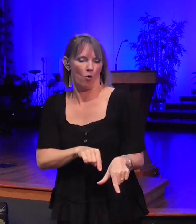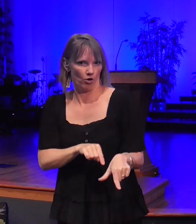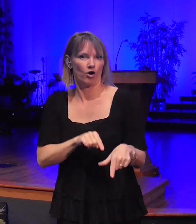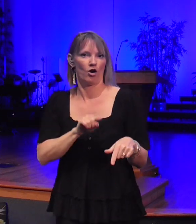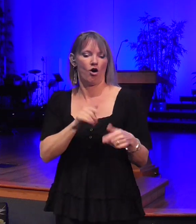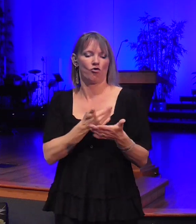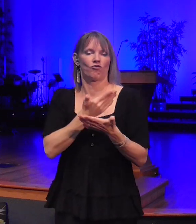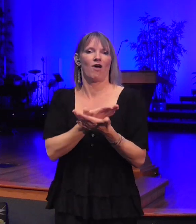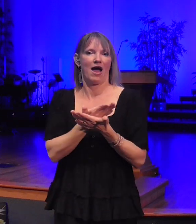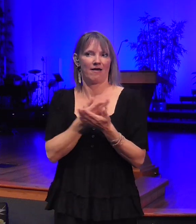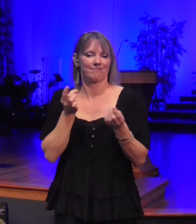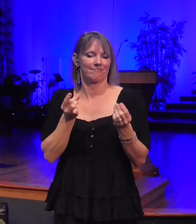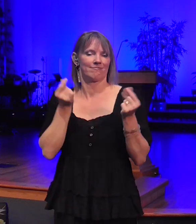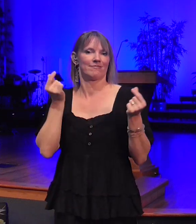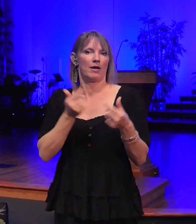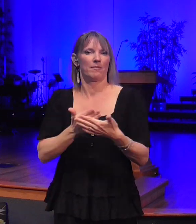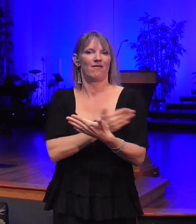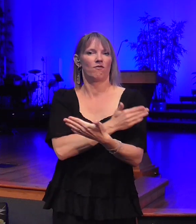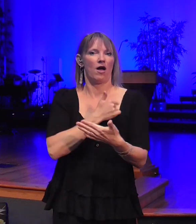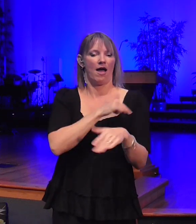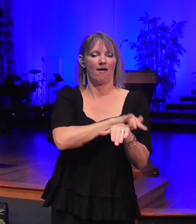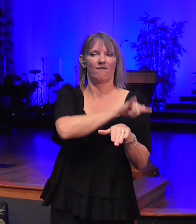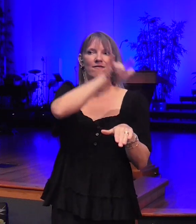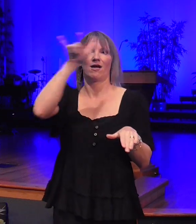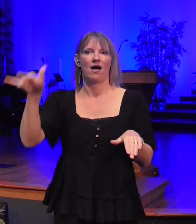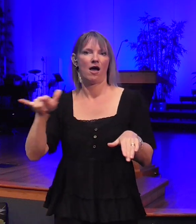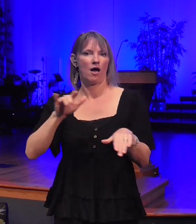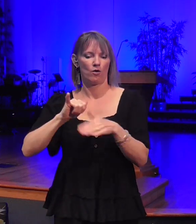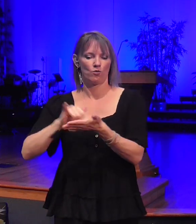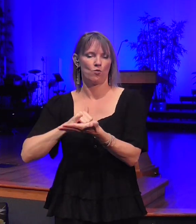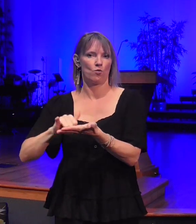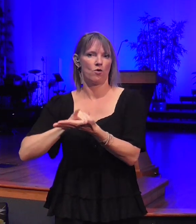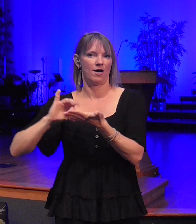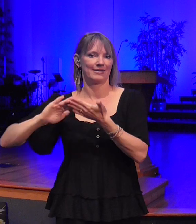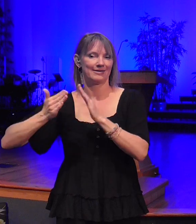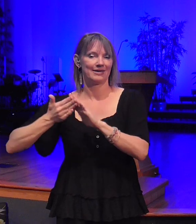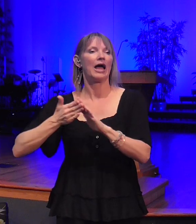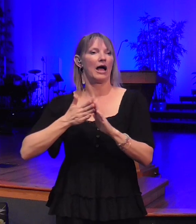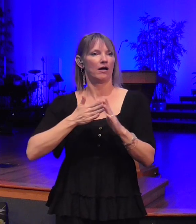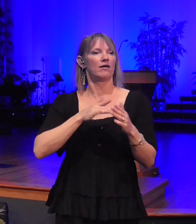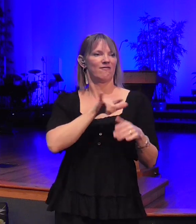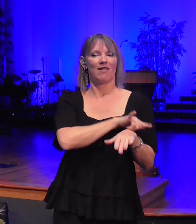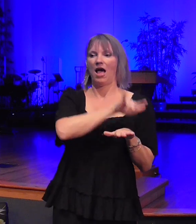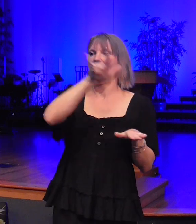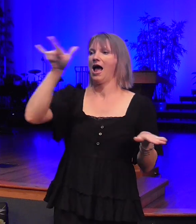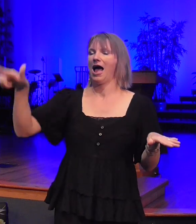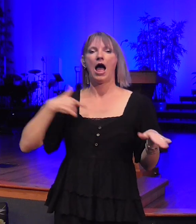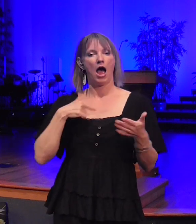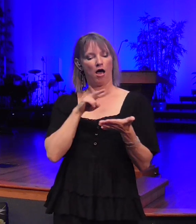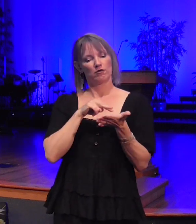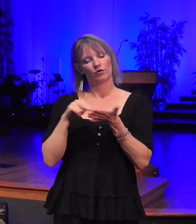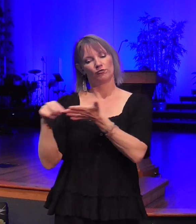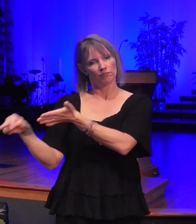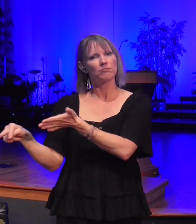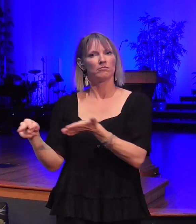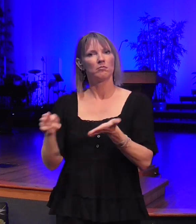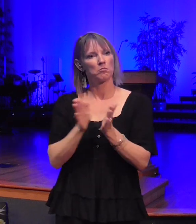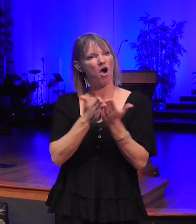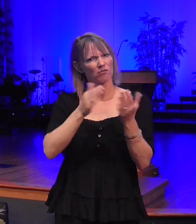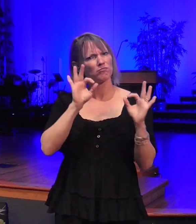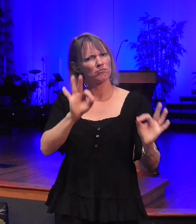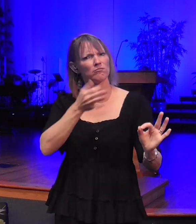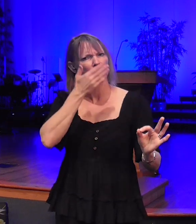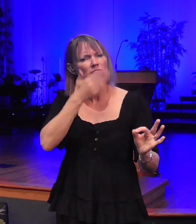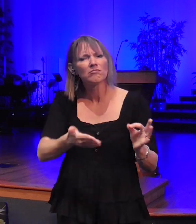nick of time for a flight I'm taking to New York City, and I'm able to read it on the plane ride there. And it's an incredible book, filled with